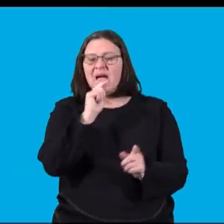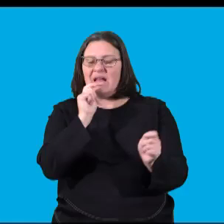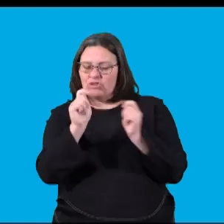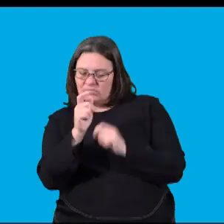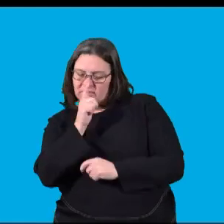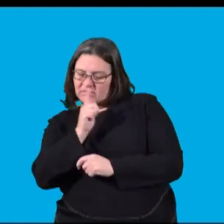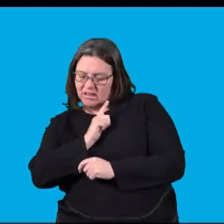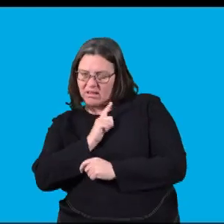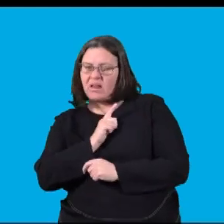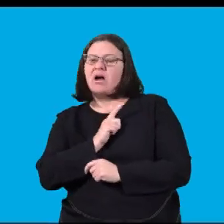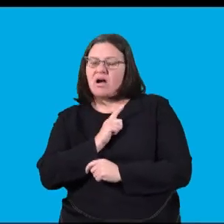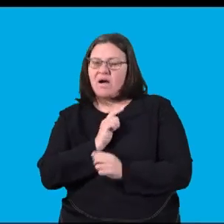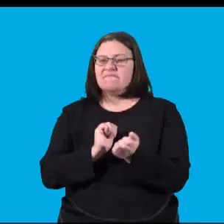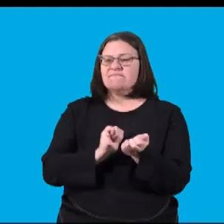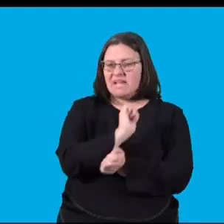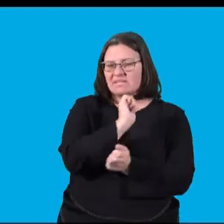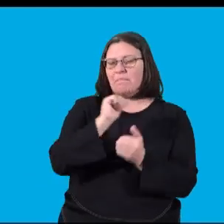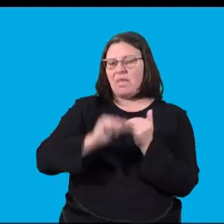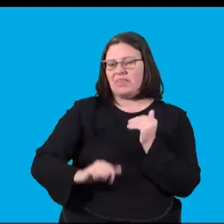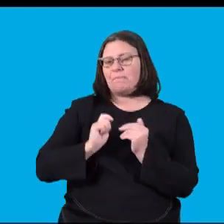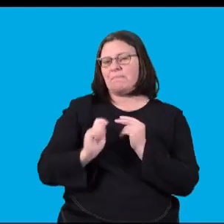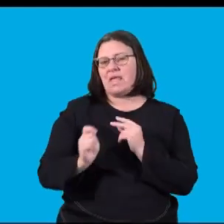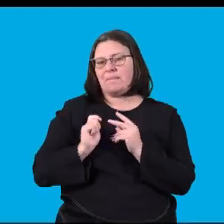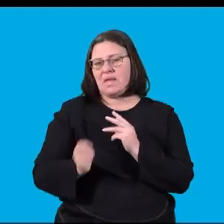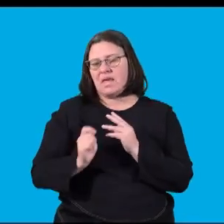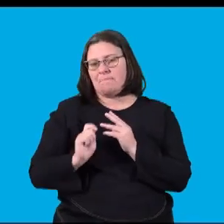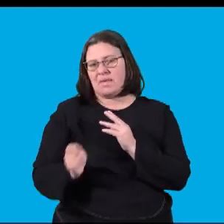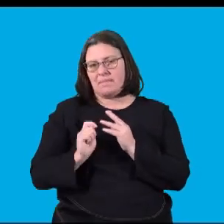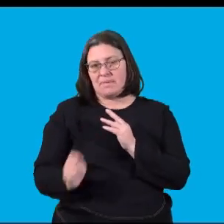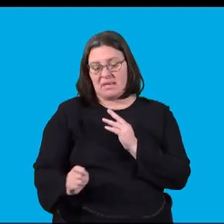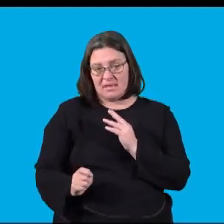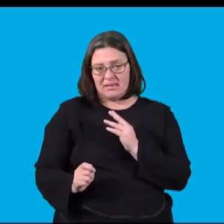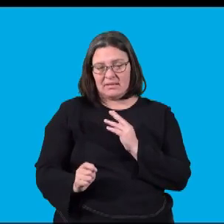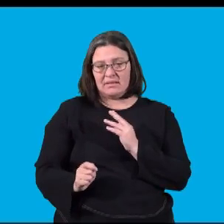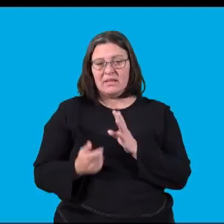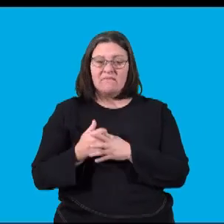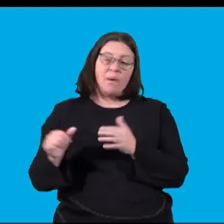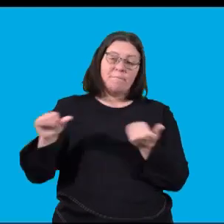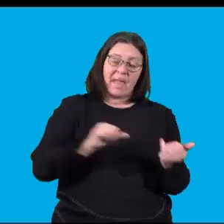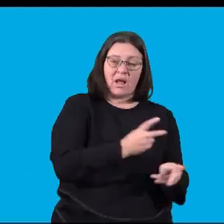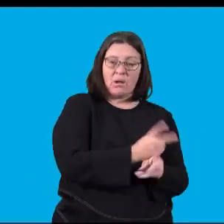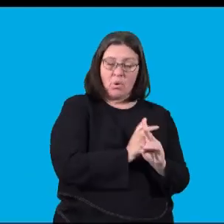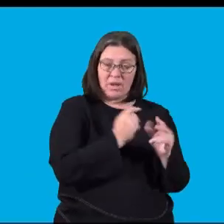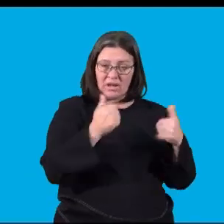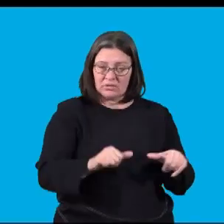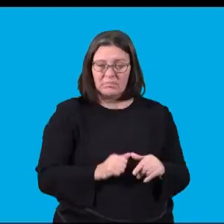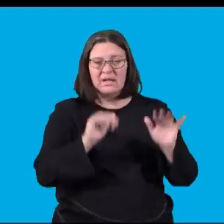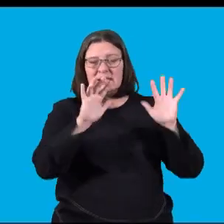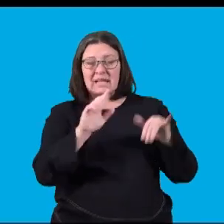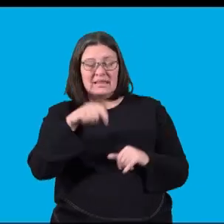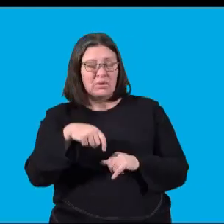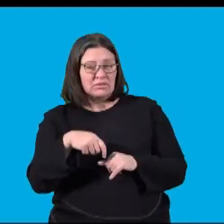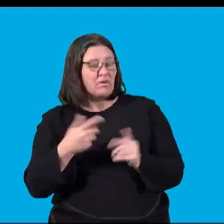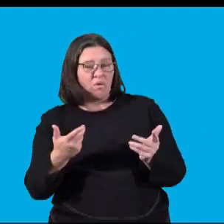adjustment will tell you that they are fixed monthly payments. So if you come back to the loan account, you remember the